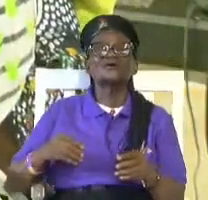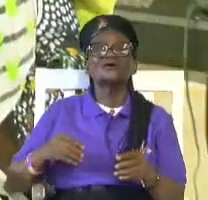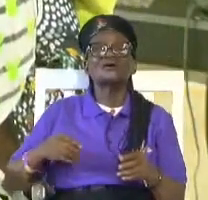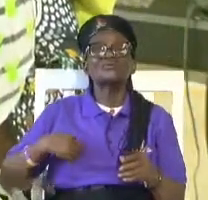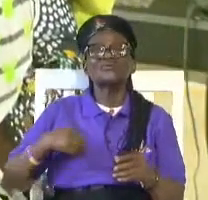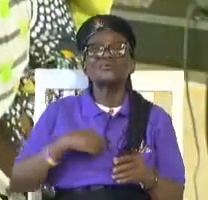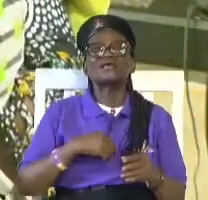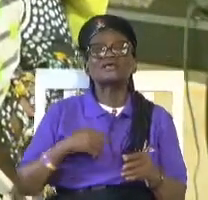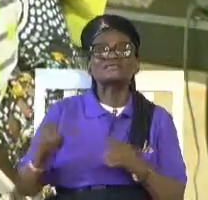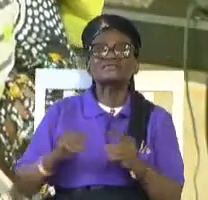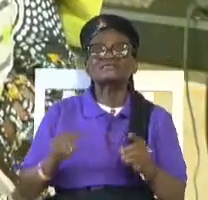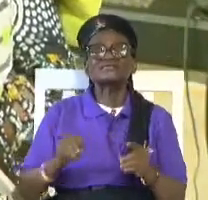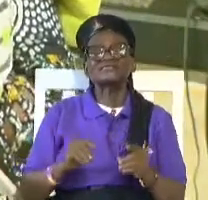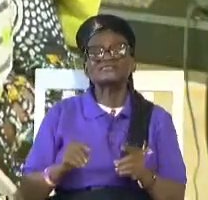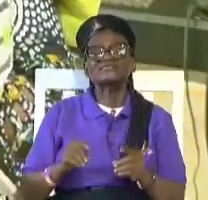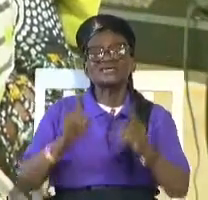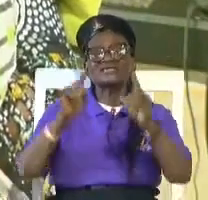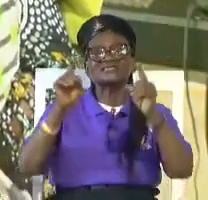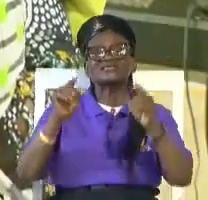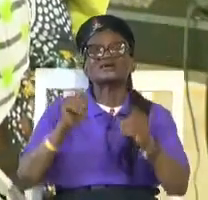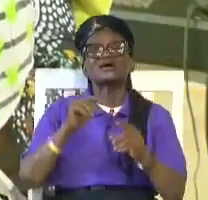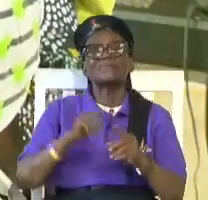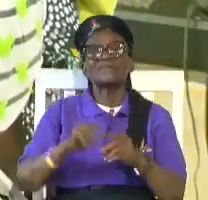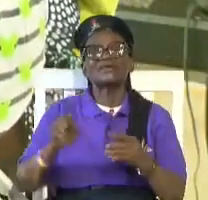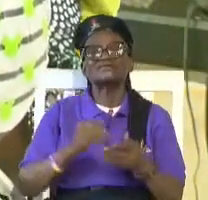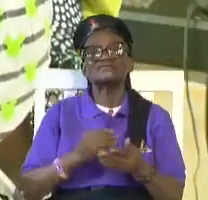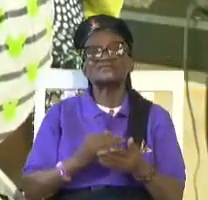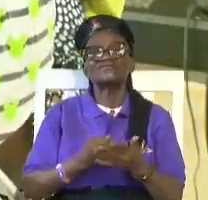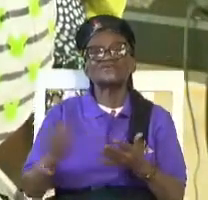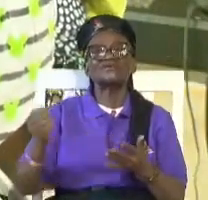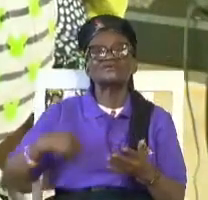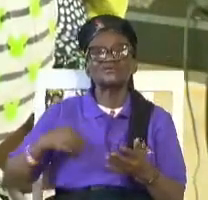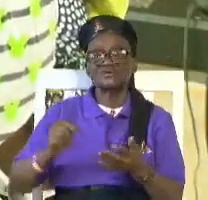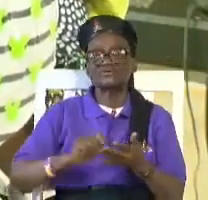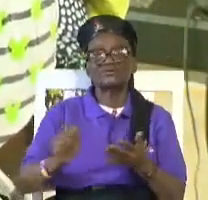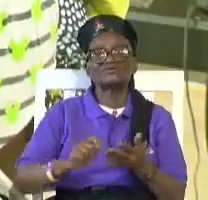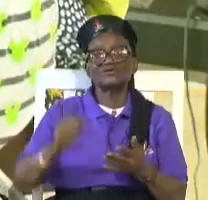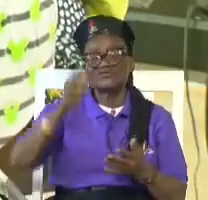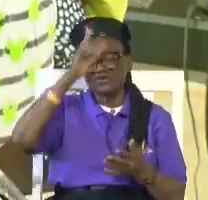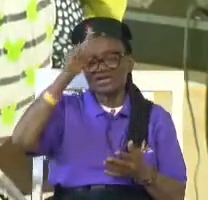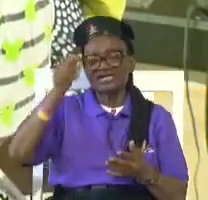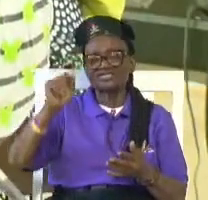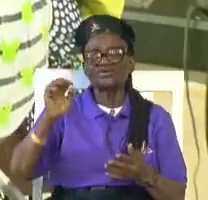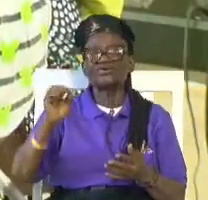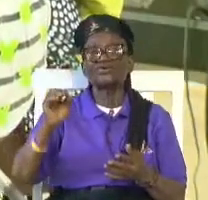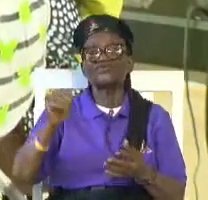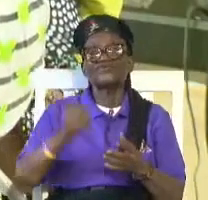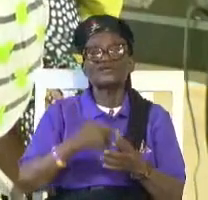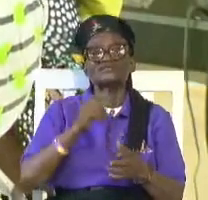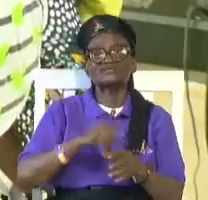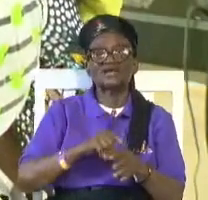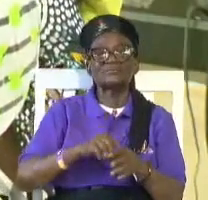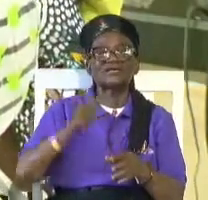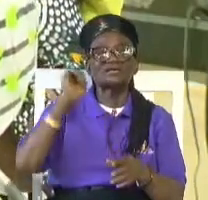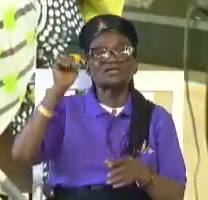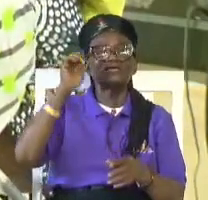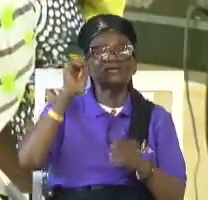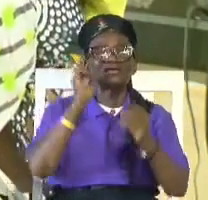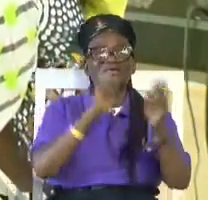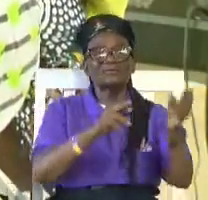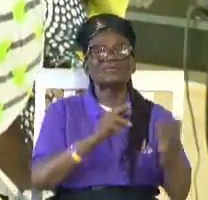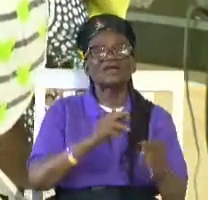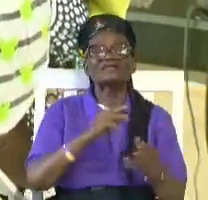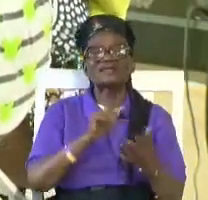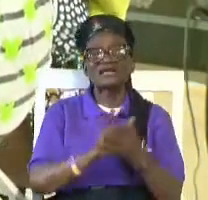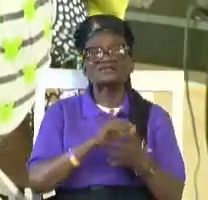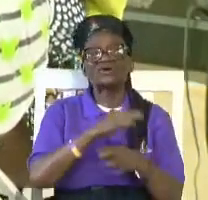failed. We wrote that Jesus first time, he replied, he said, all will be well. The